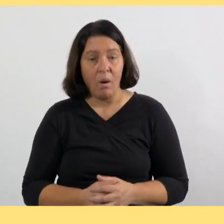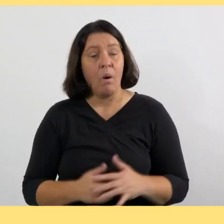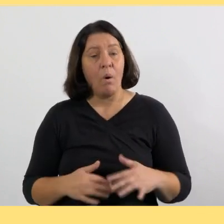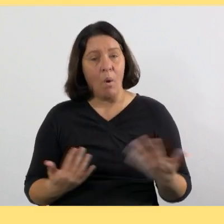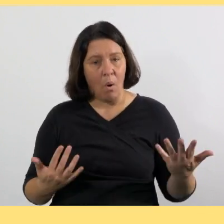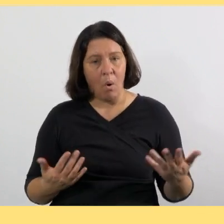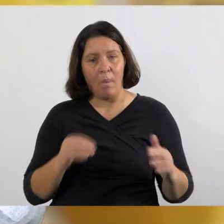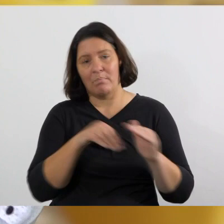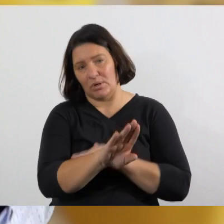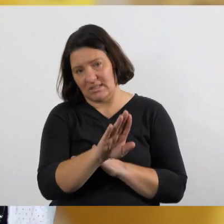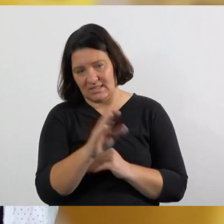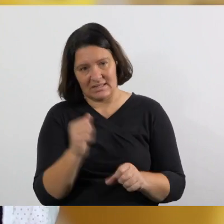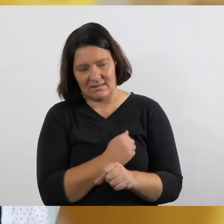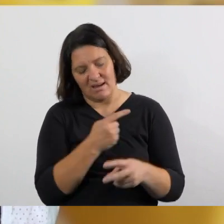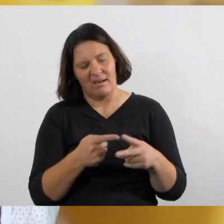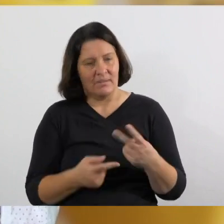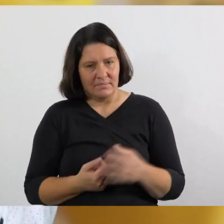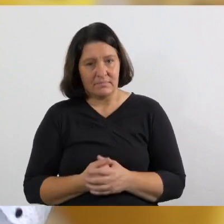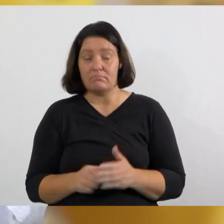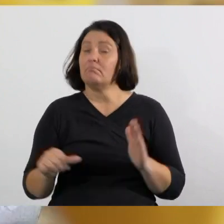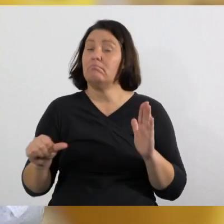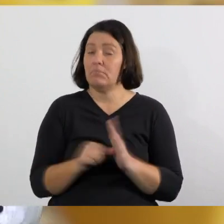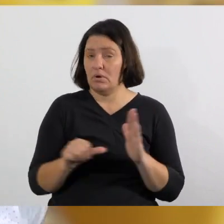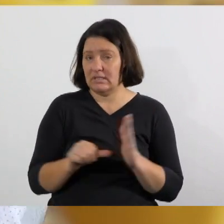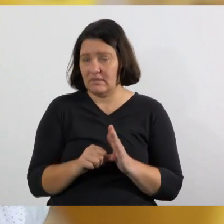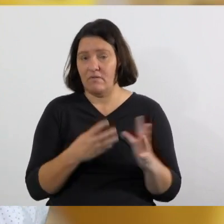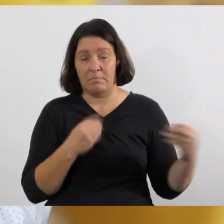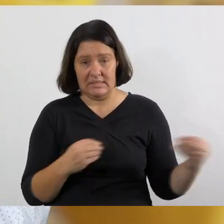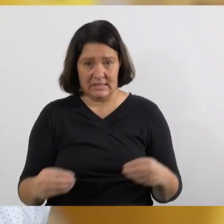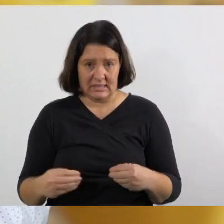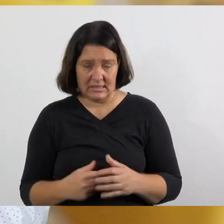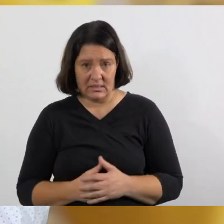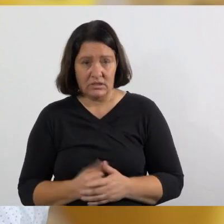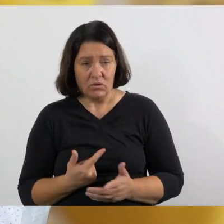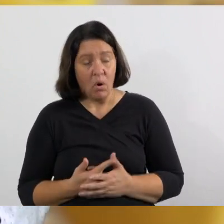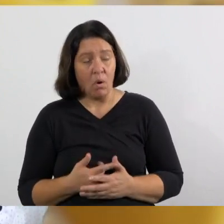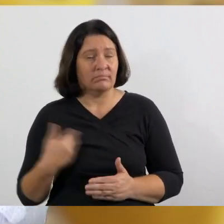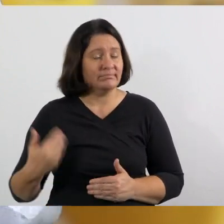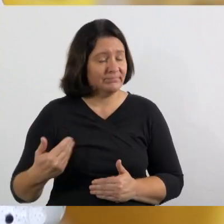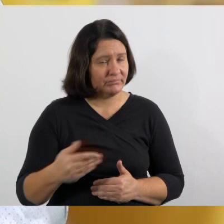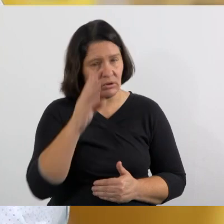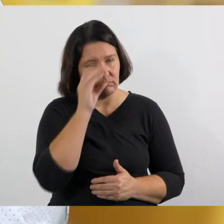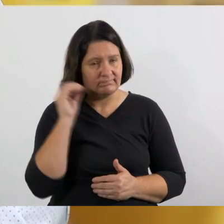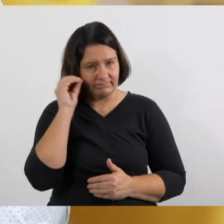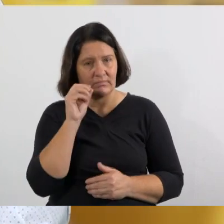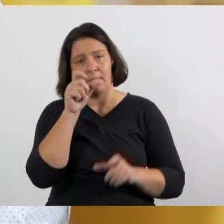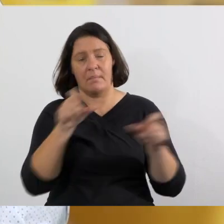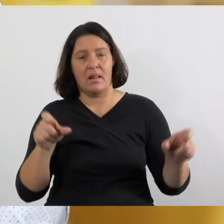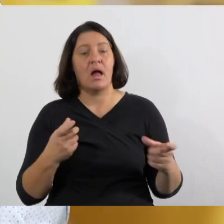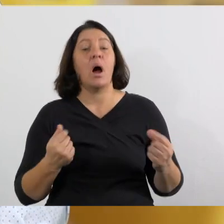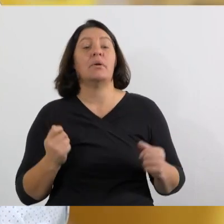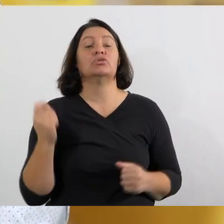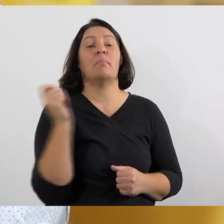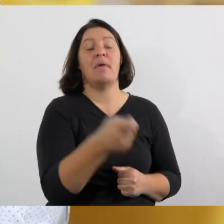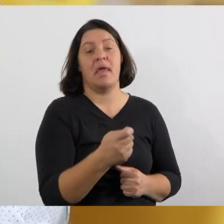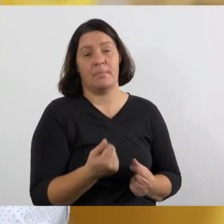or we can even send them by post. That is very important for a business, to constantly remind debtors